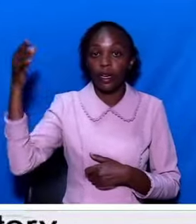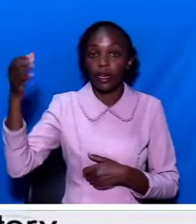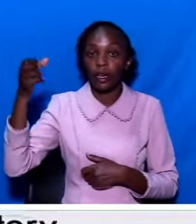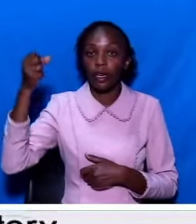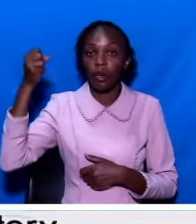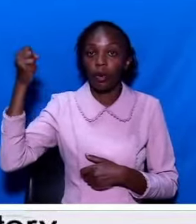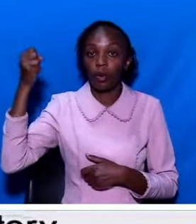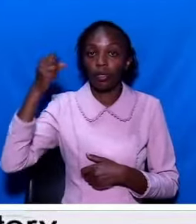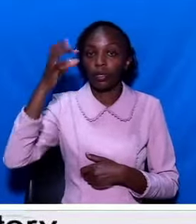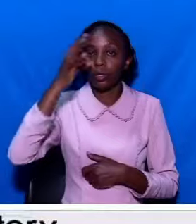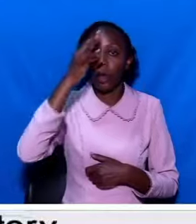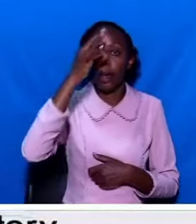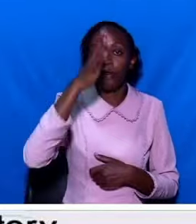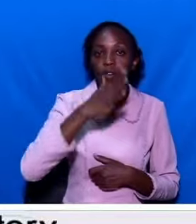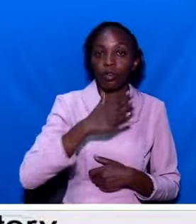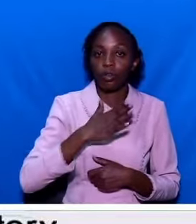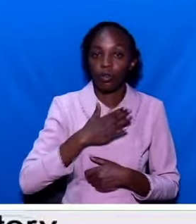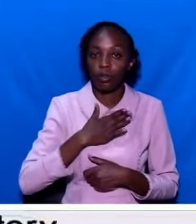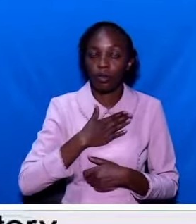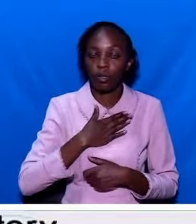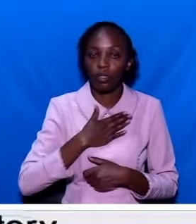he holds my